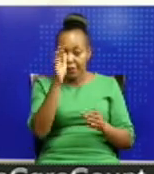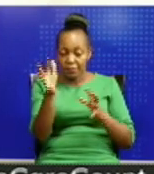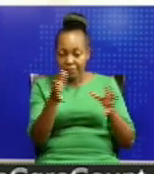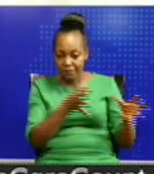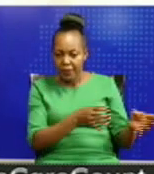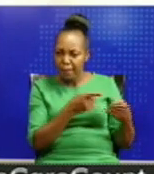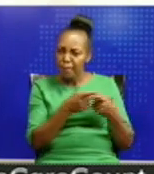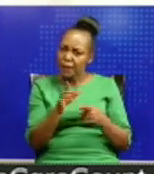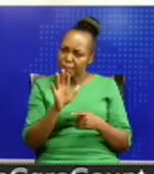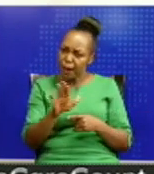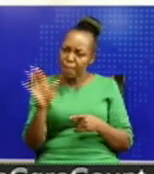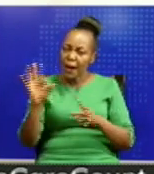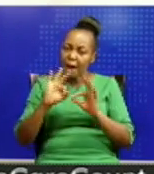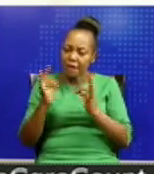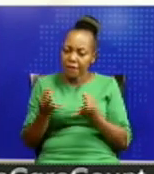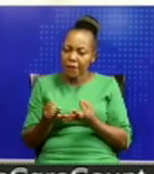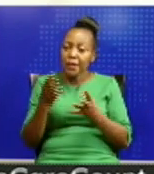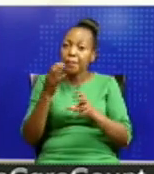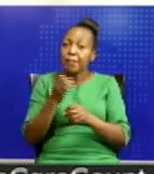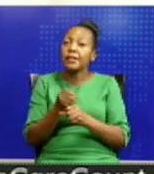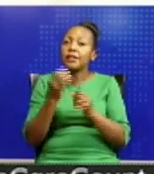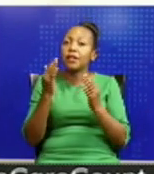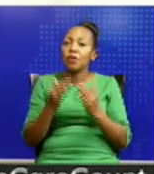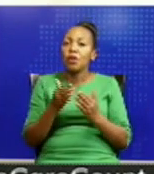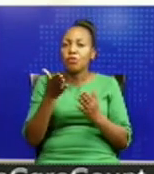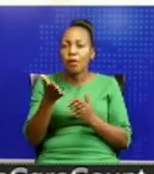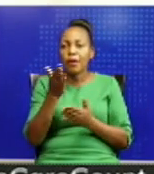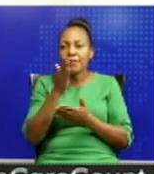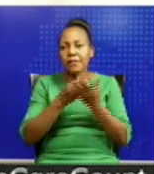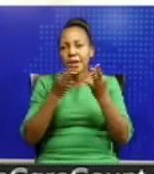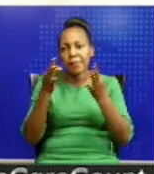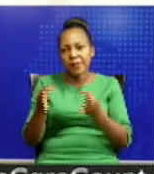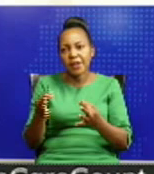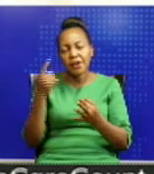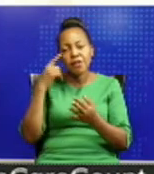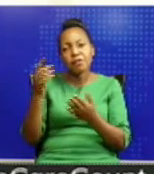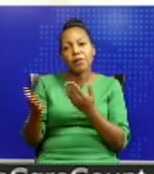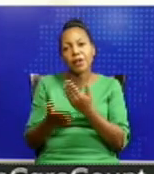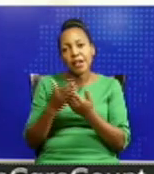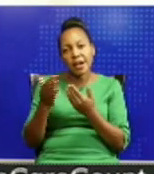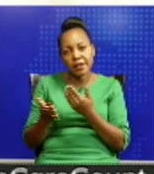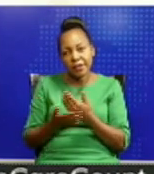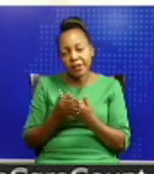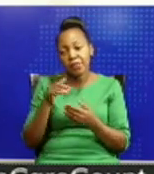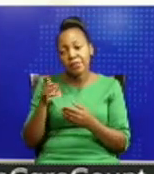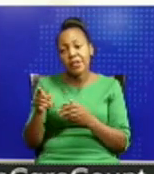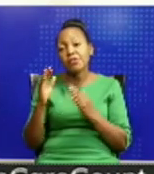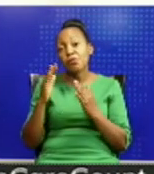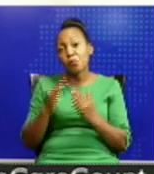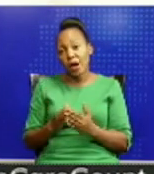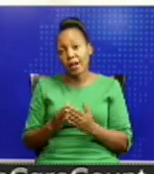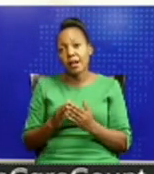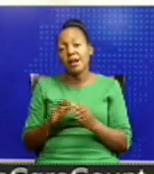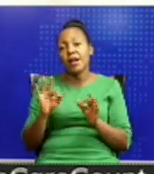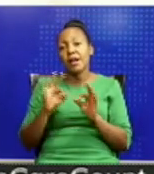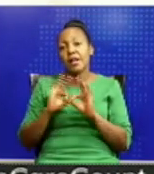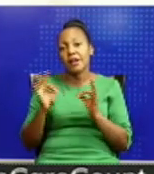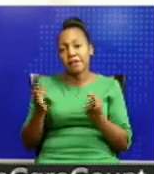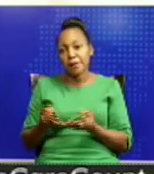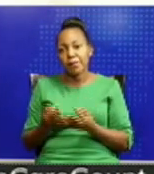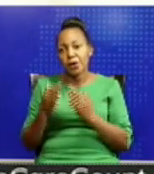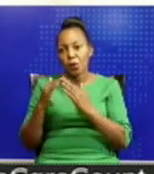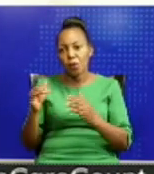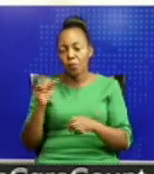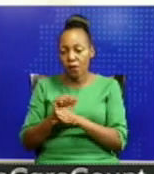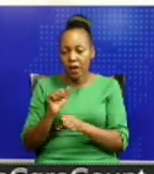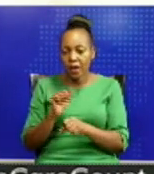in your own budget at home, have you put something to take care of unpaid care and domestic work? Look at